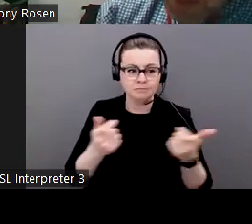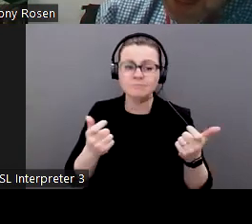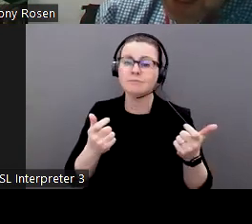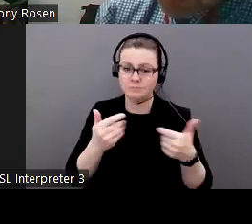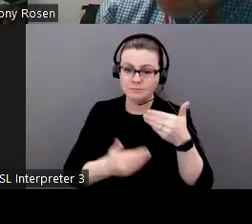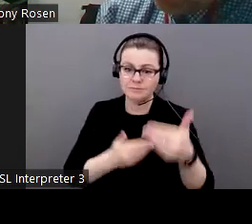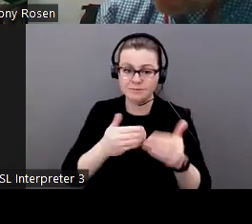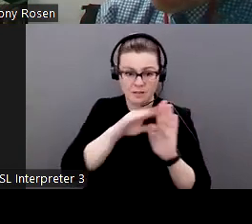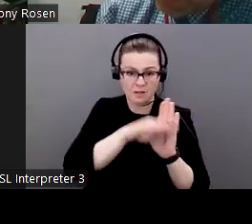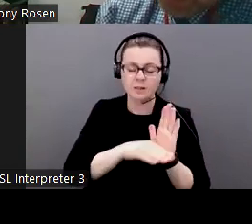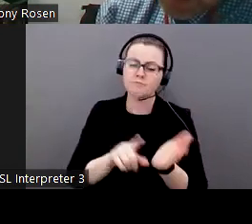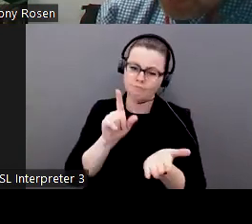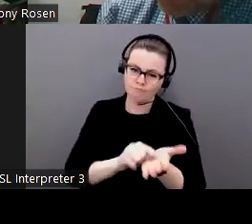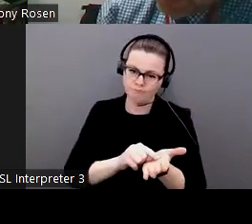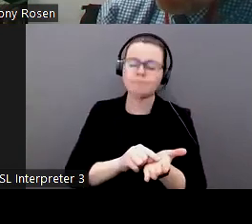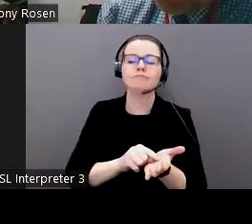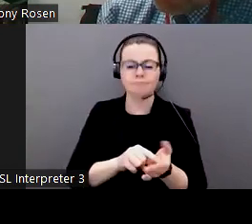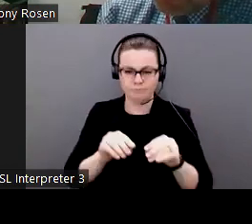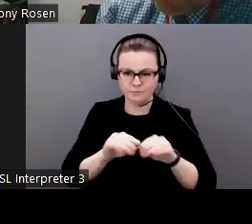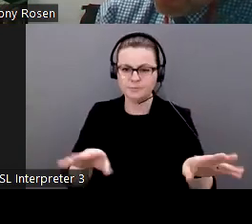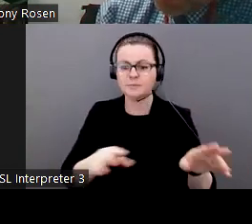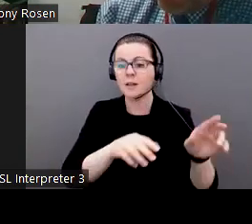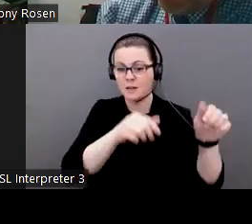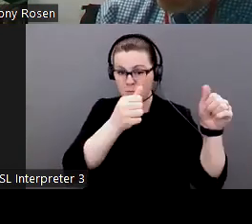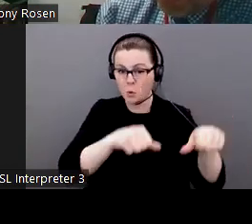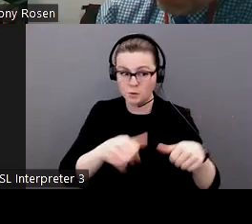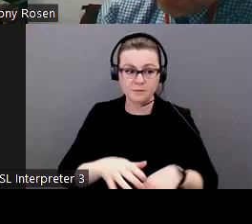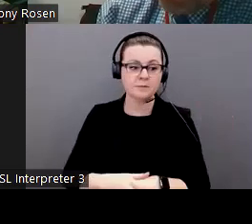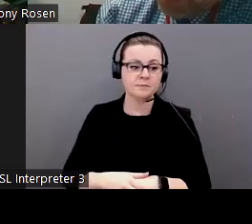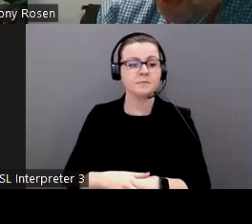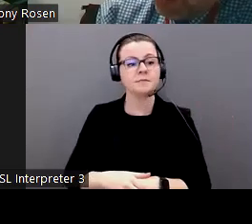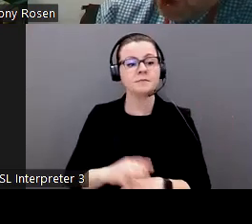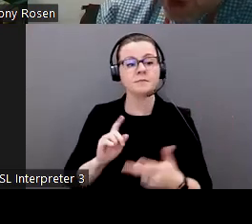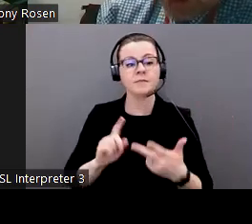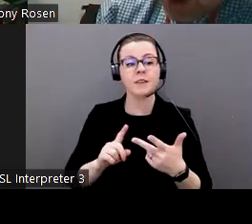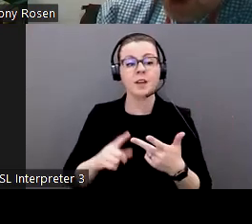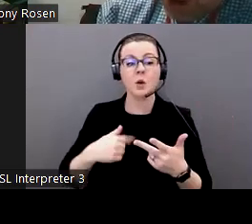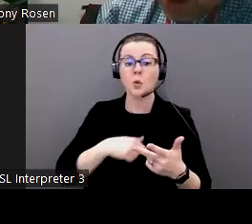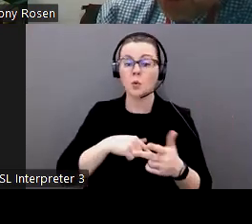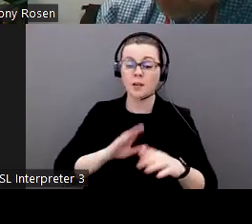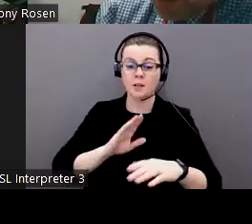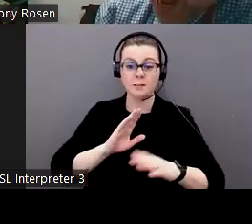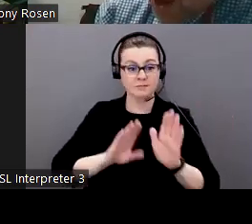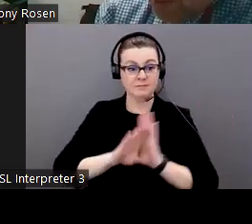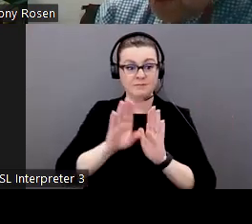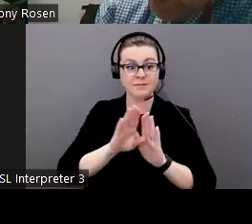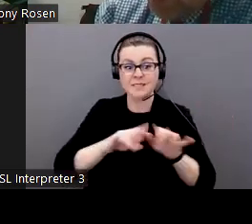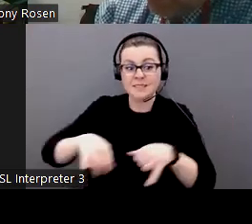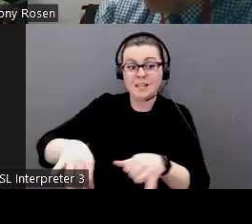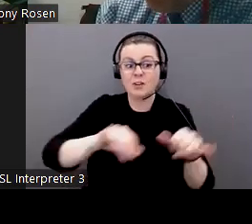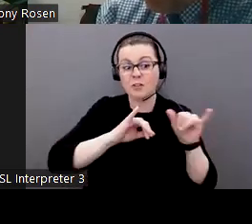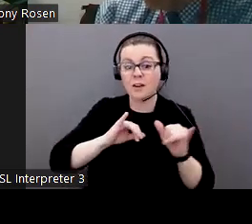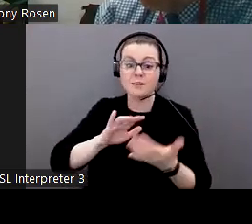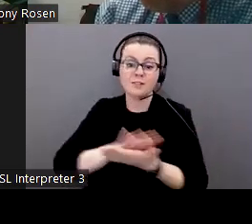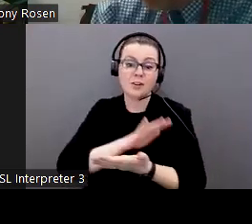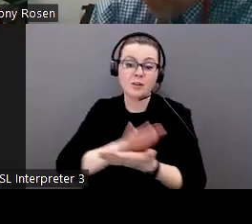And we designed standardized documentation templates and an on-call schedule. I'm actually on call right now, which